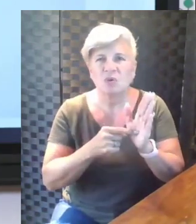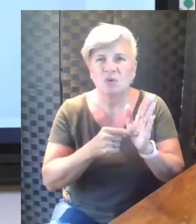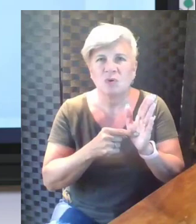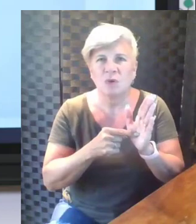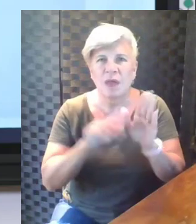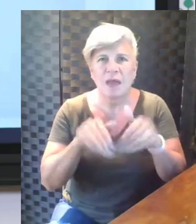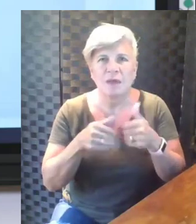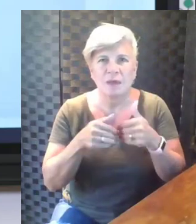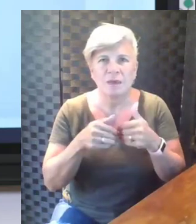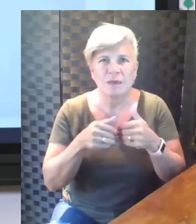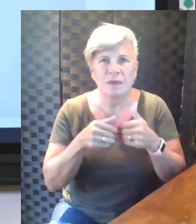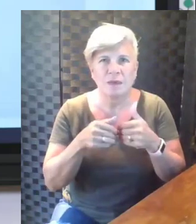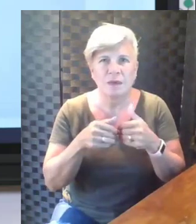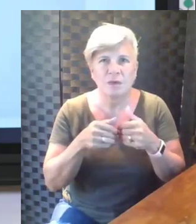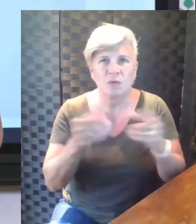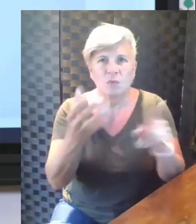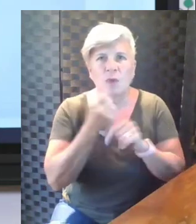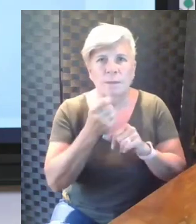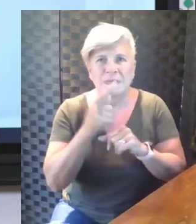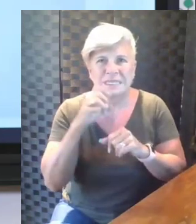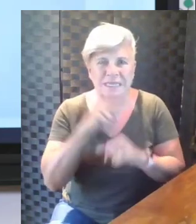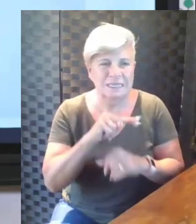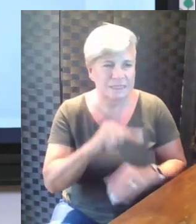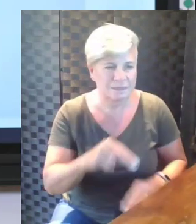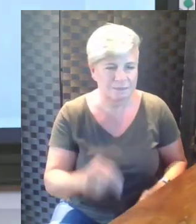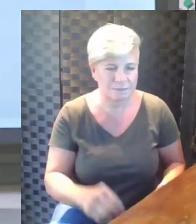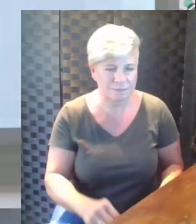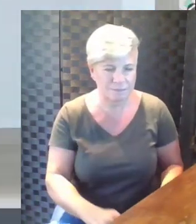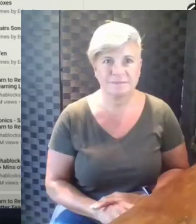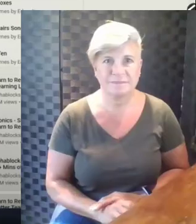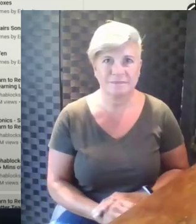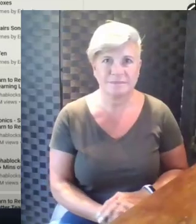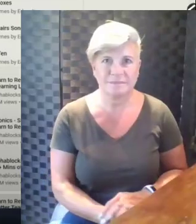we can grab a 10 and help us with place value. So let's take a look.